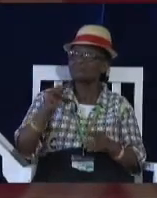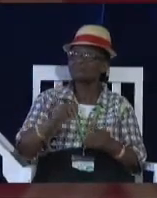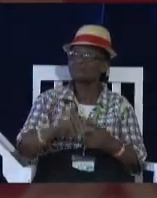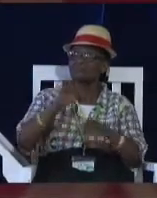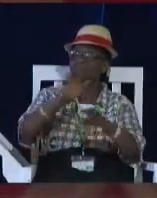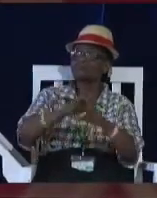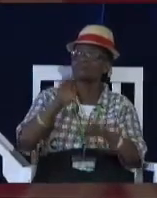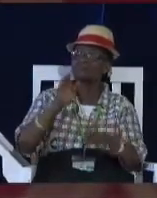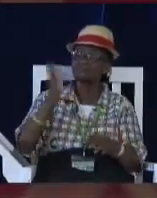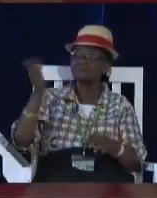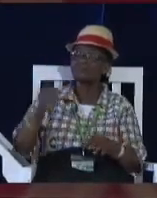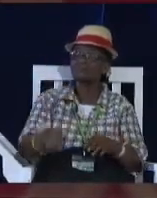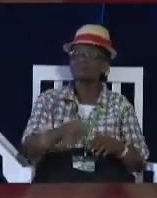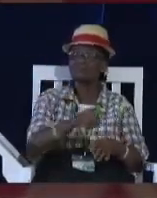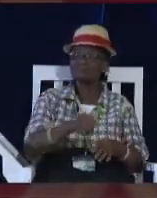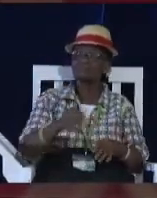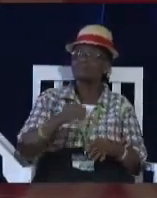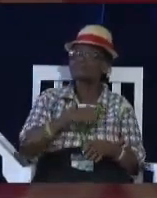healed.